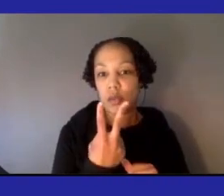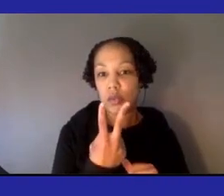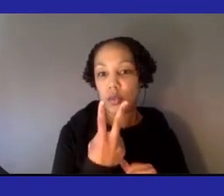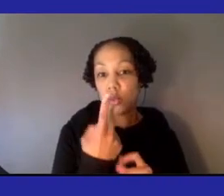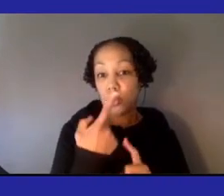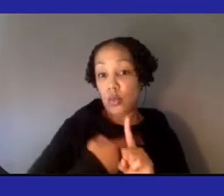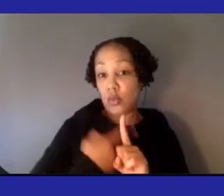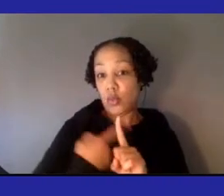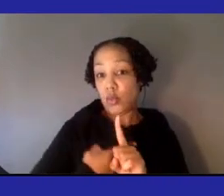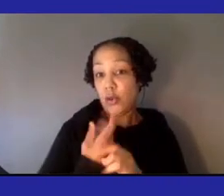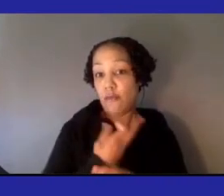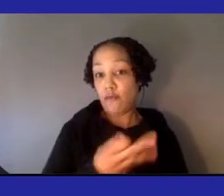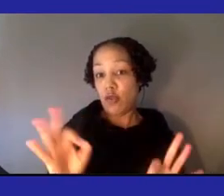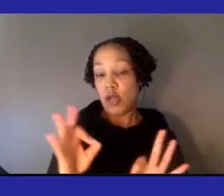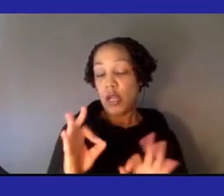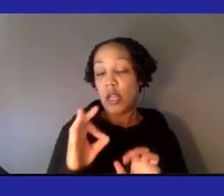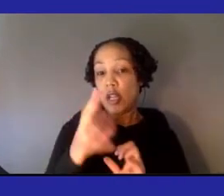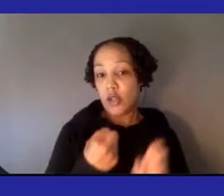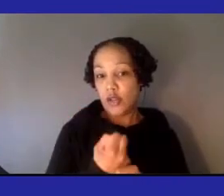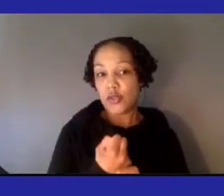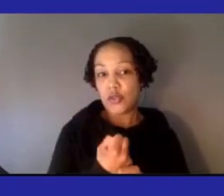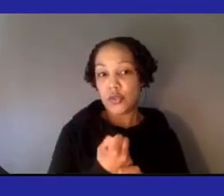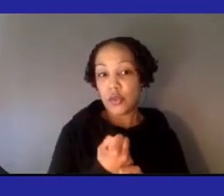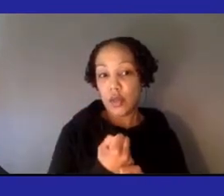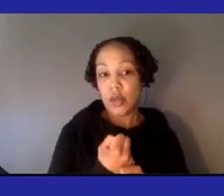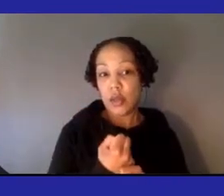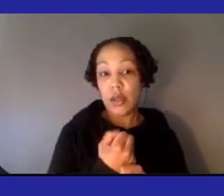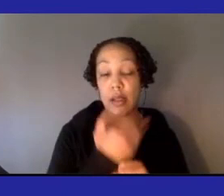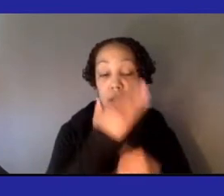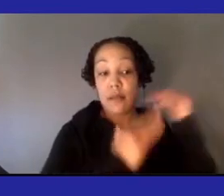rent-free years to accommodate the space's build-out,